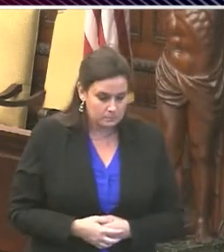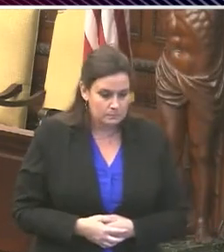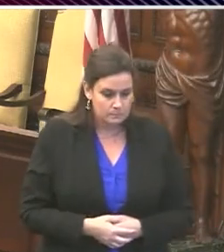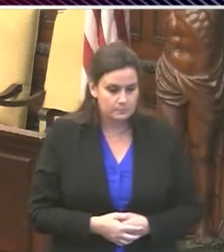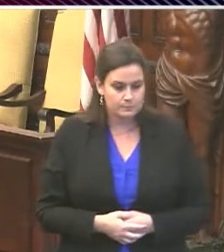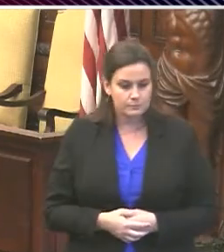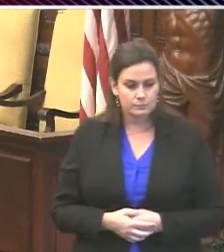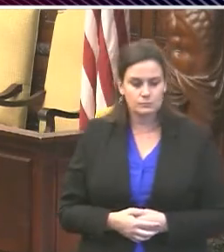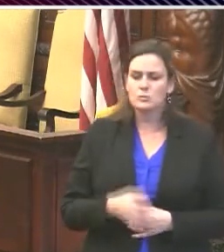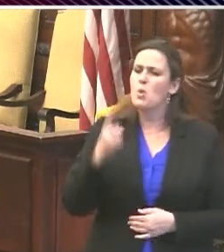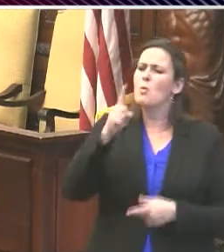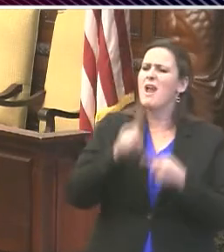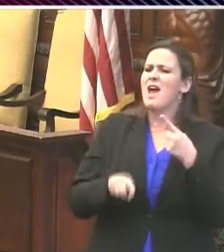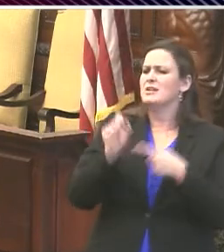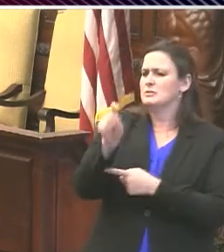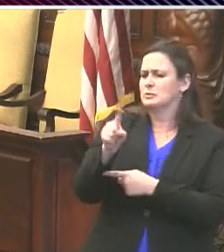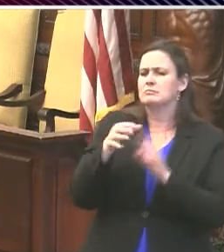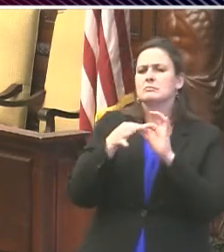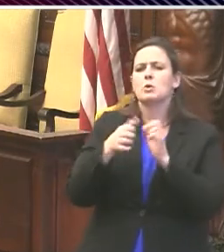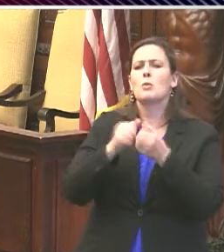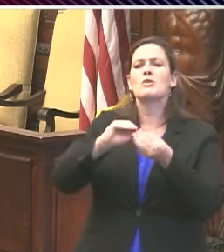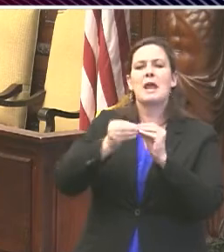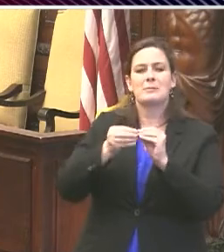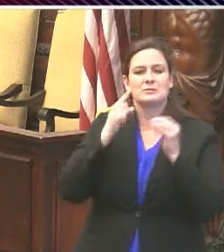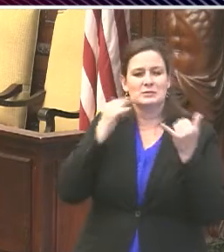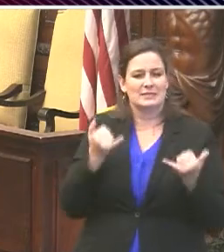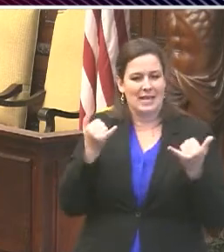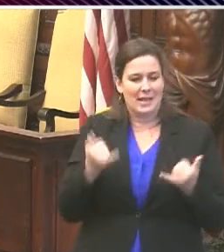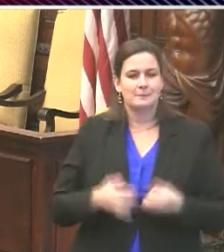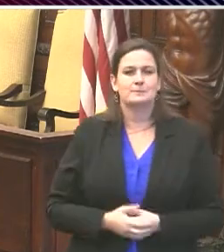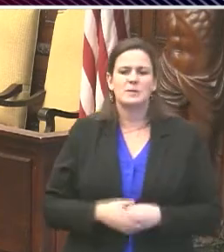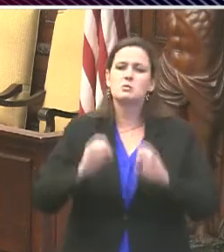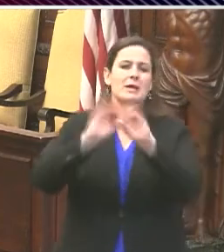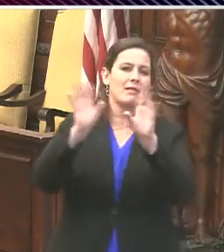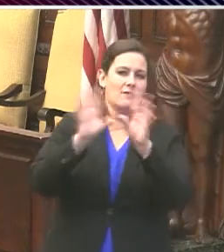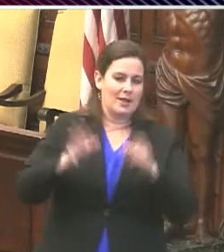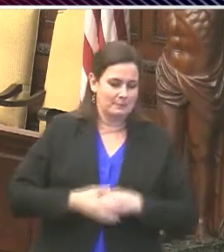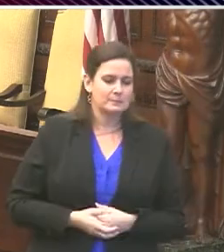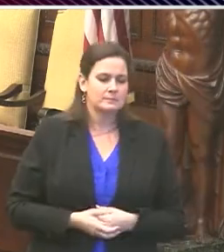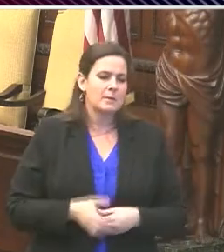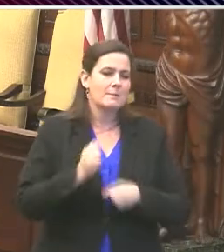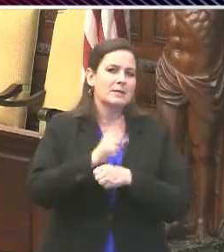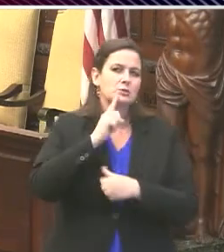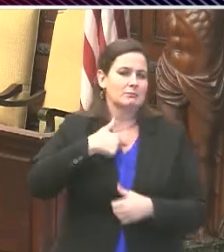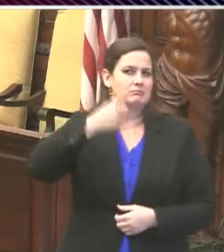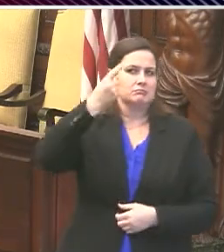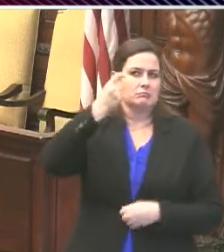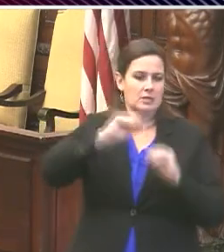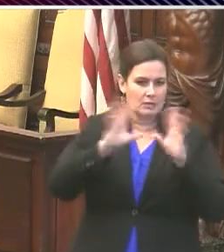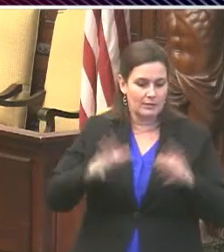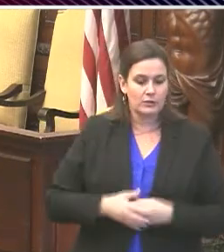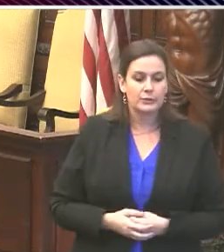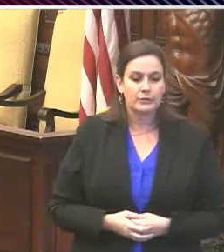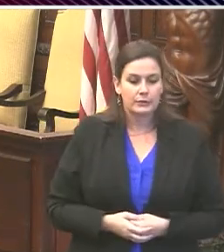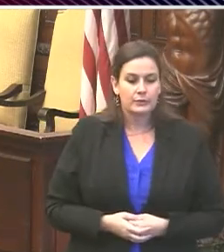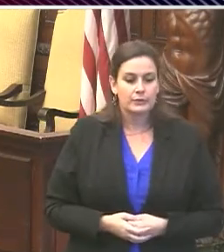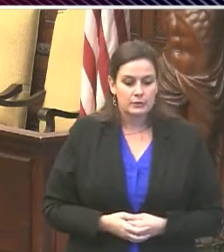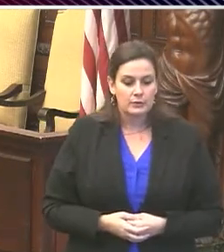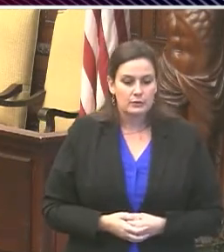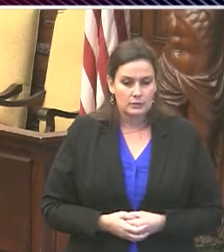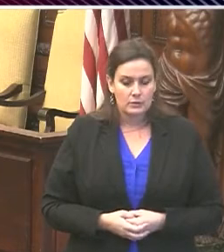was part of the numbers you put out today, and I just want a little clarification to make sure I heard this correctly. I believe you said that of